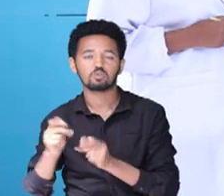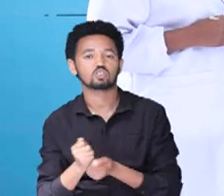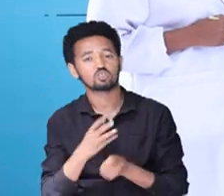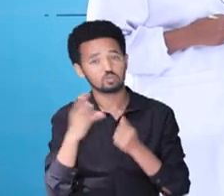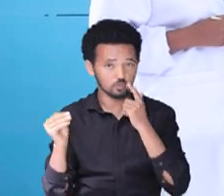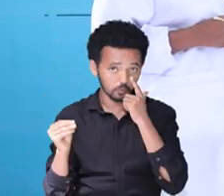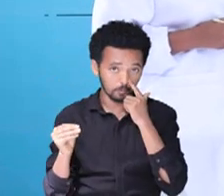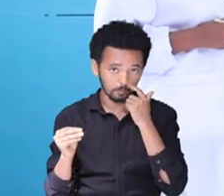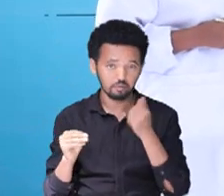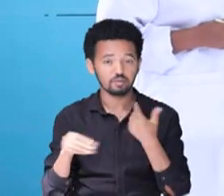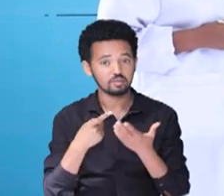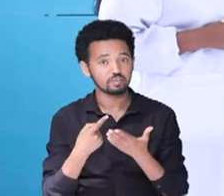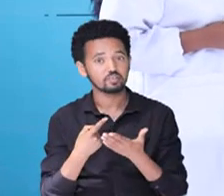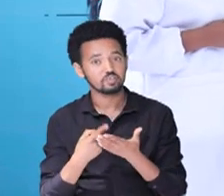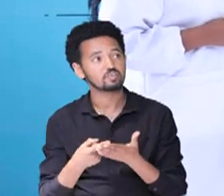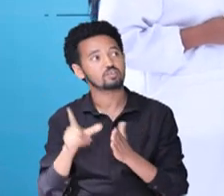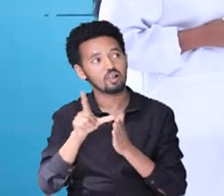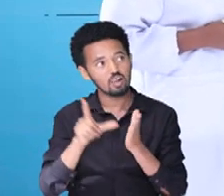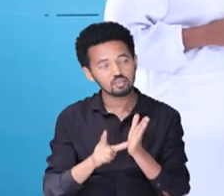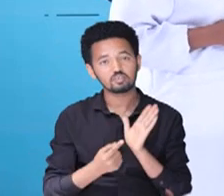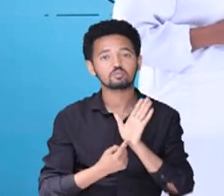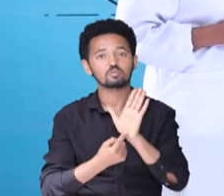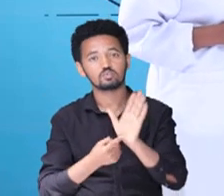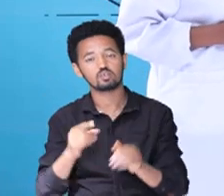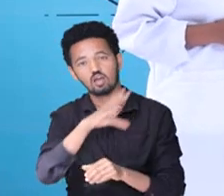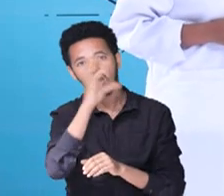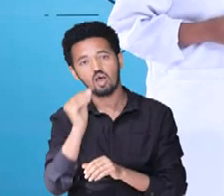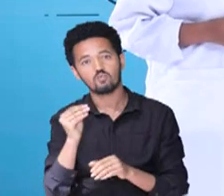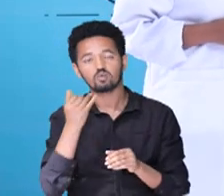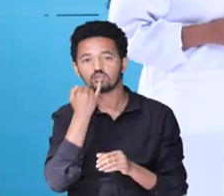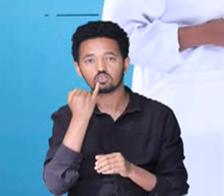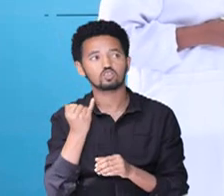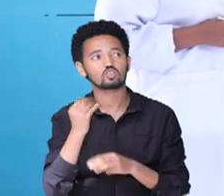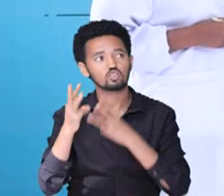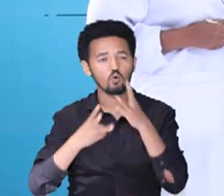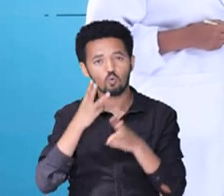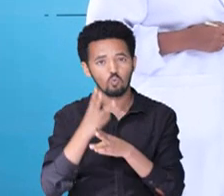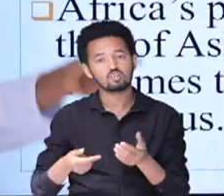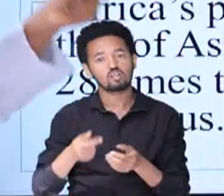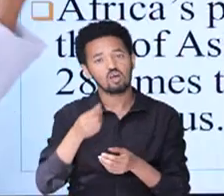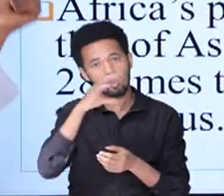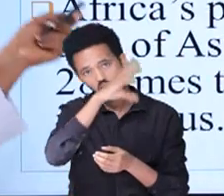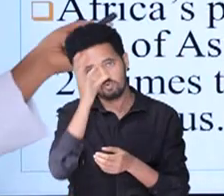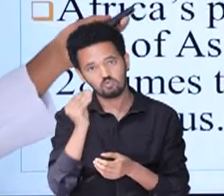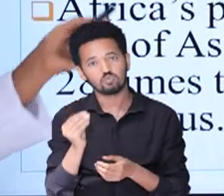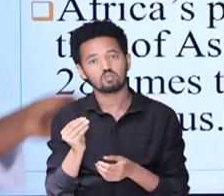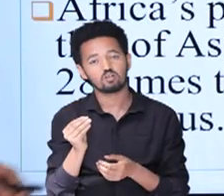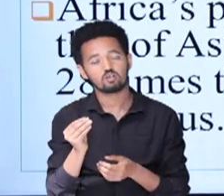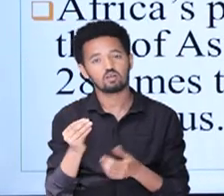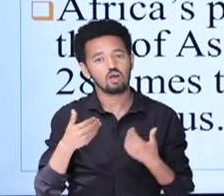So, as we have seen in the previous lesson, Africa is the world's second most populous continent.